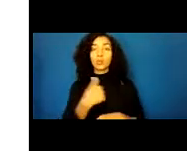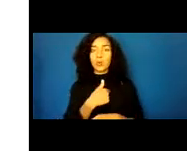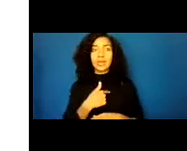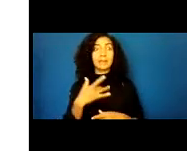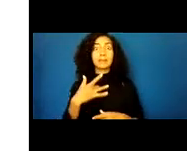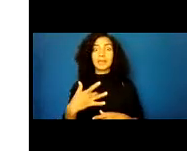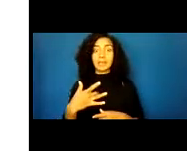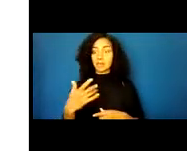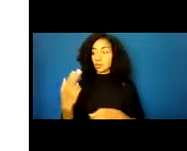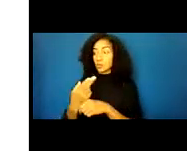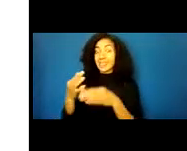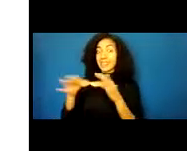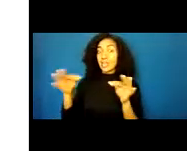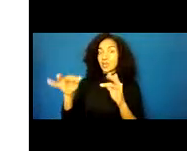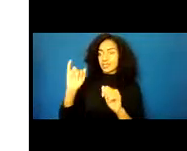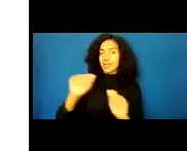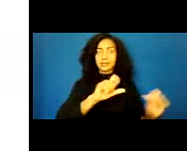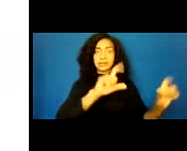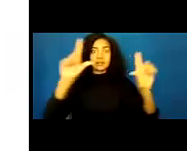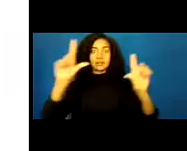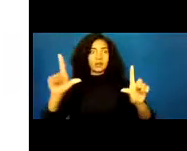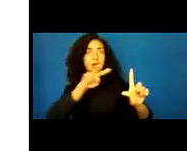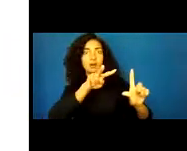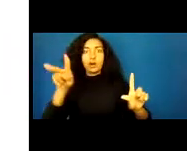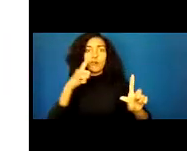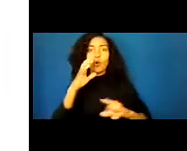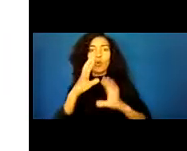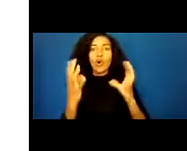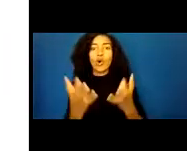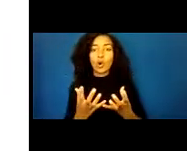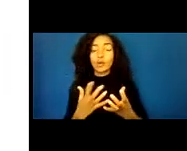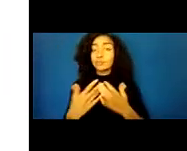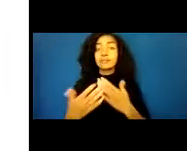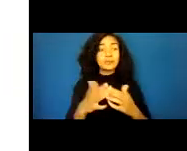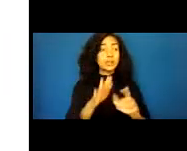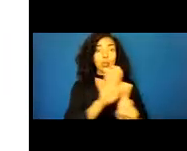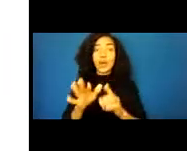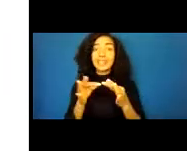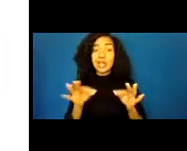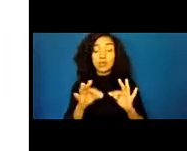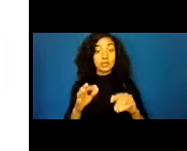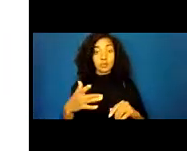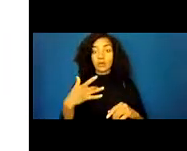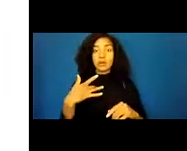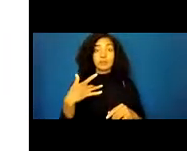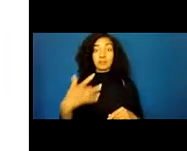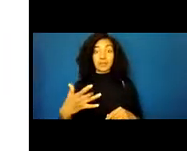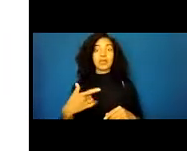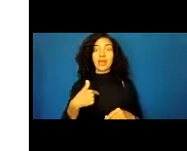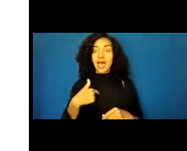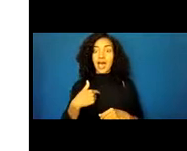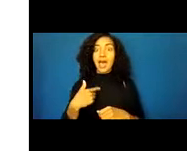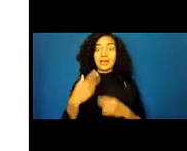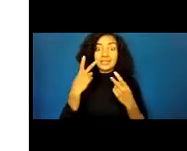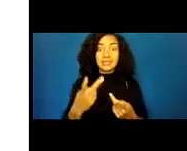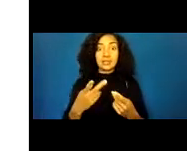that lens. Regardless of what your language is, I'm always gonna see the world as a Koyukon